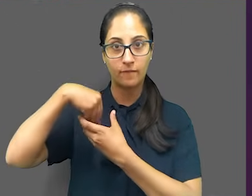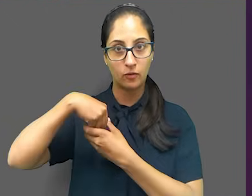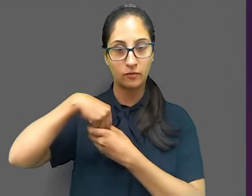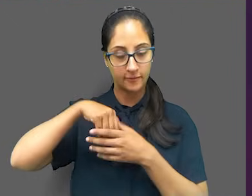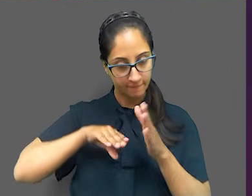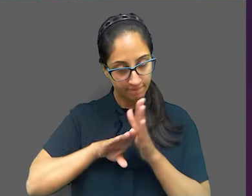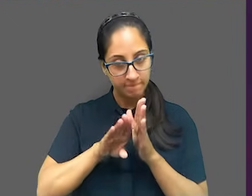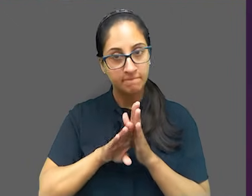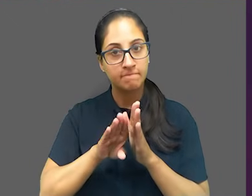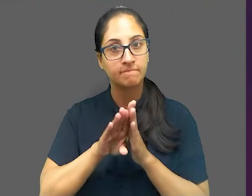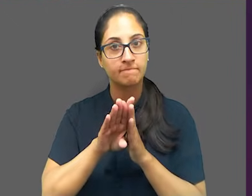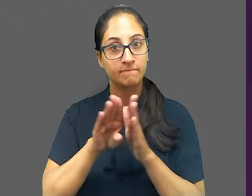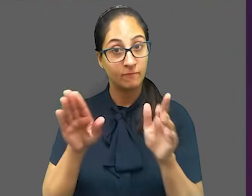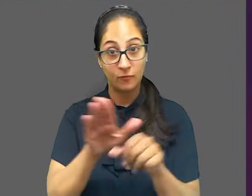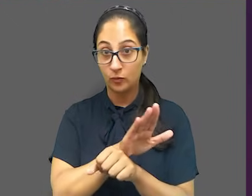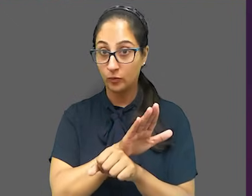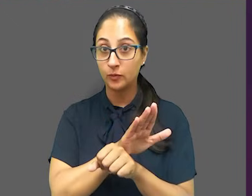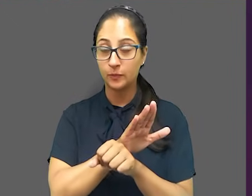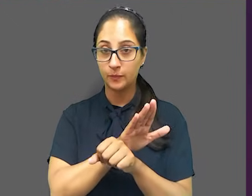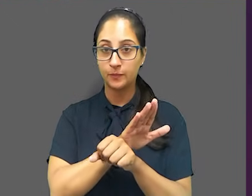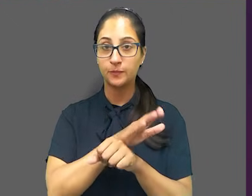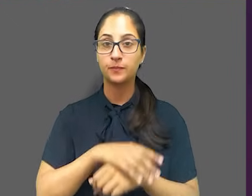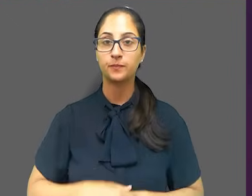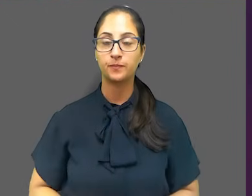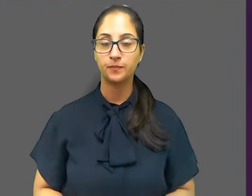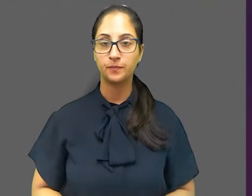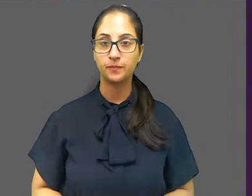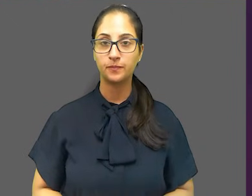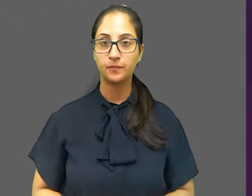curriculum itself, and to be able to provide